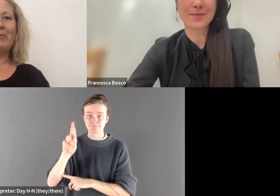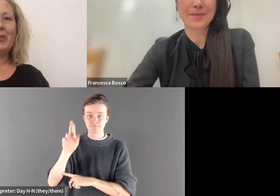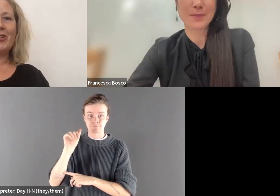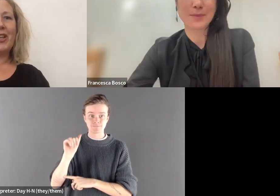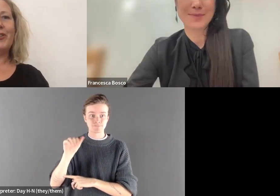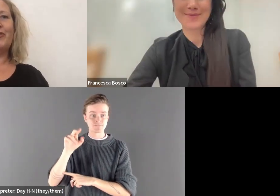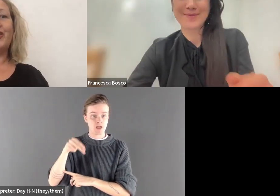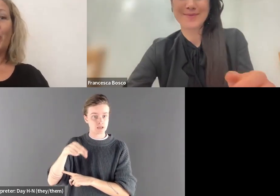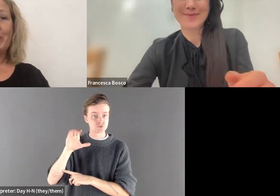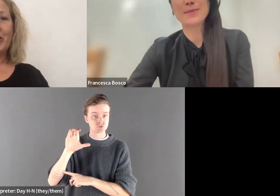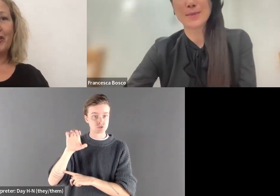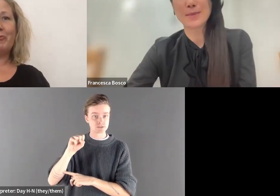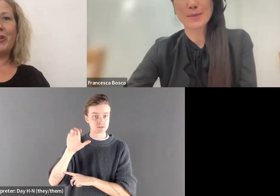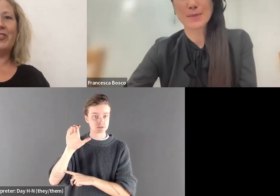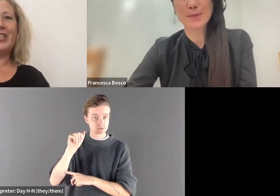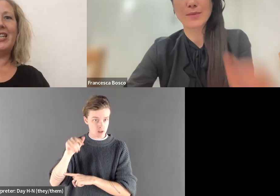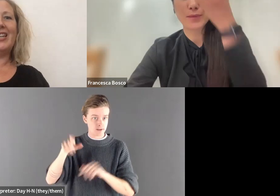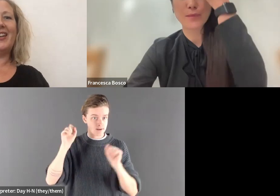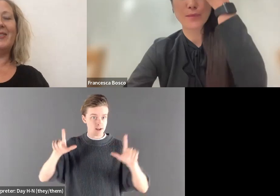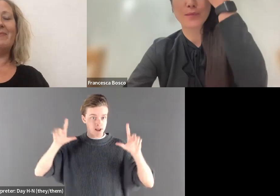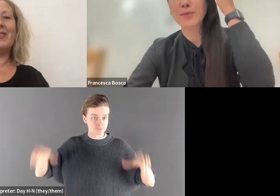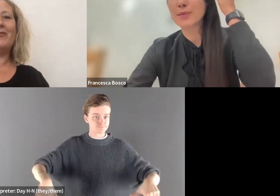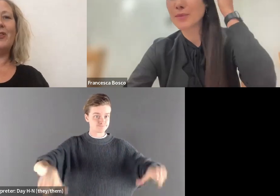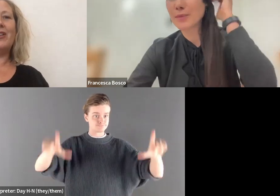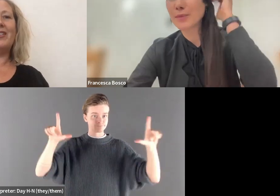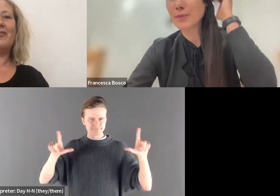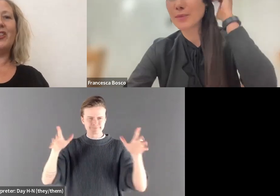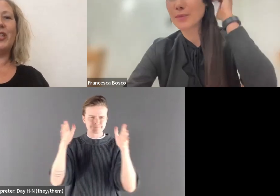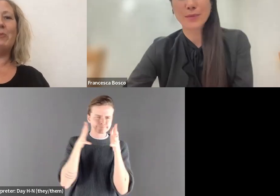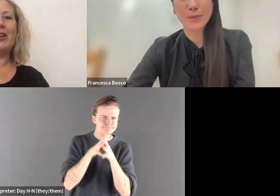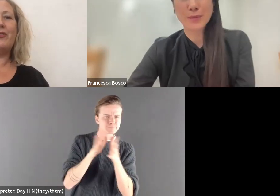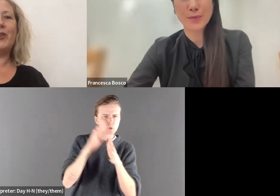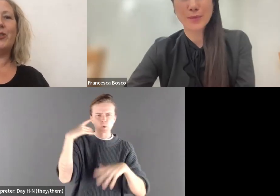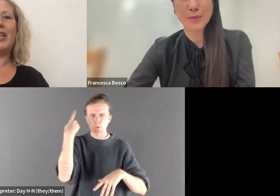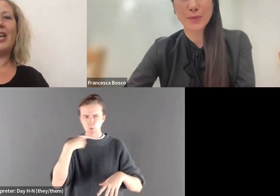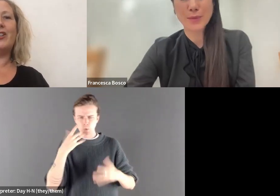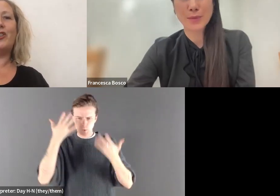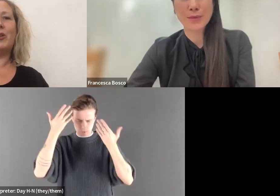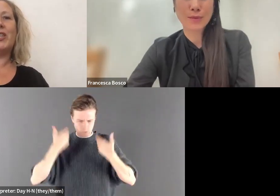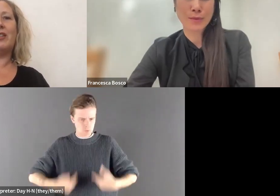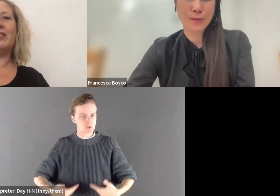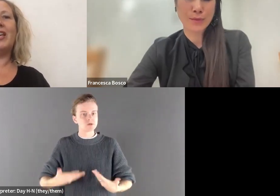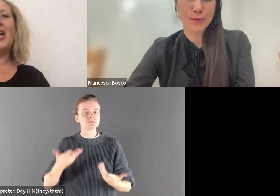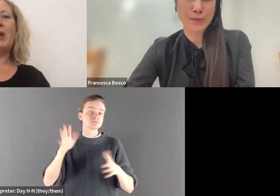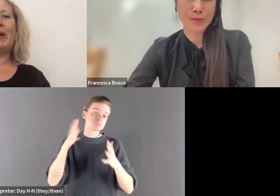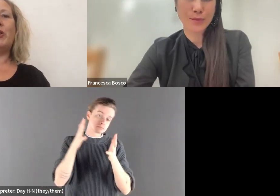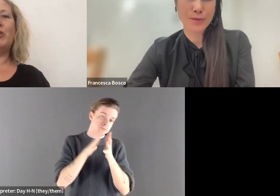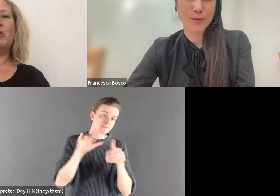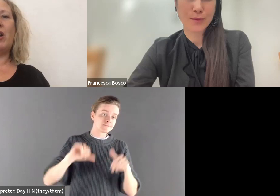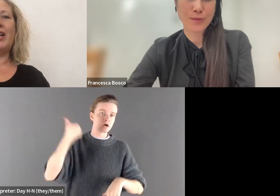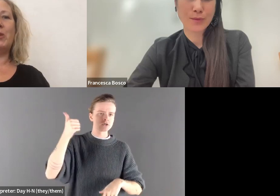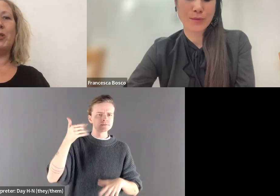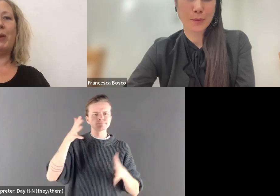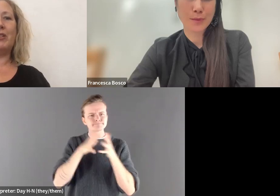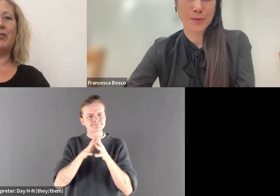and unmute yourself, describe yourself briefly for visually impaired folks, and share with us about who